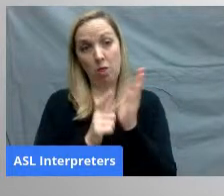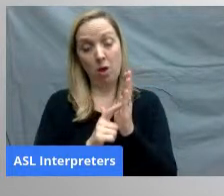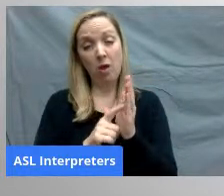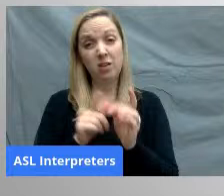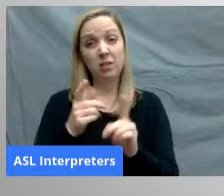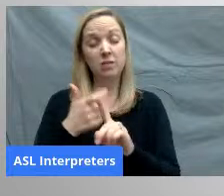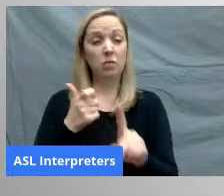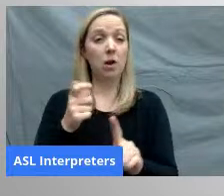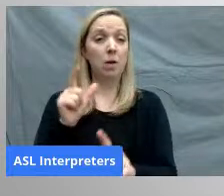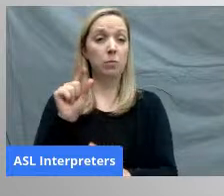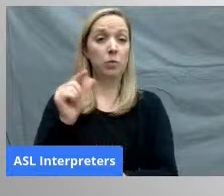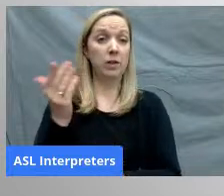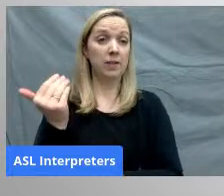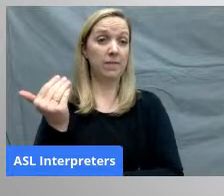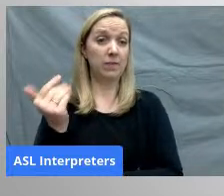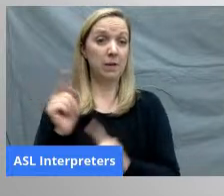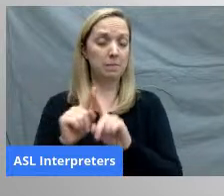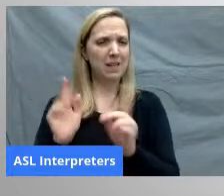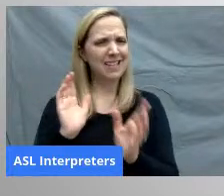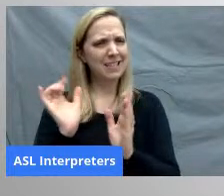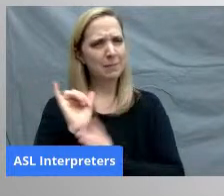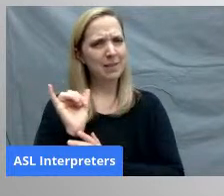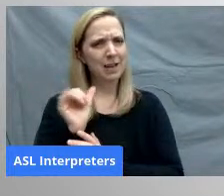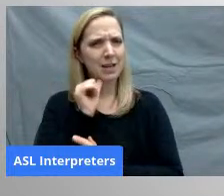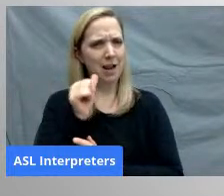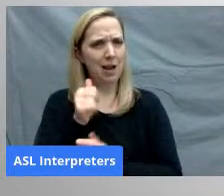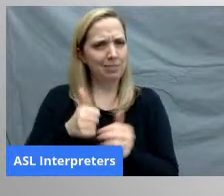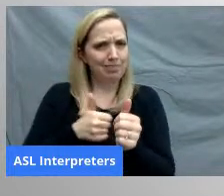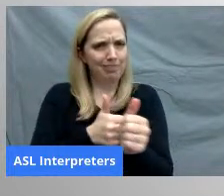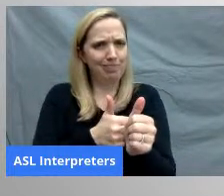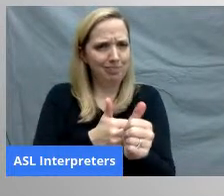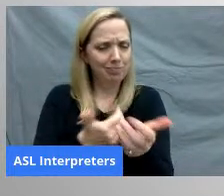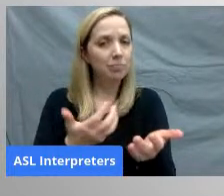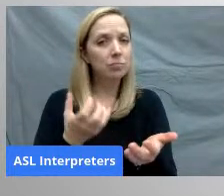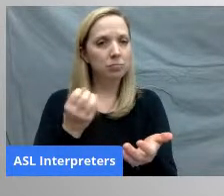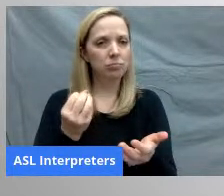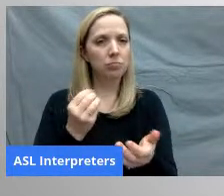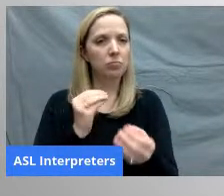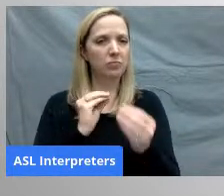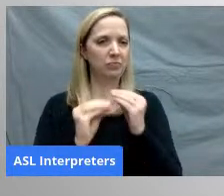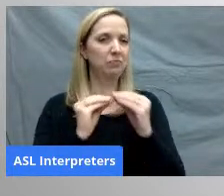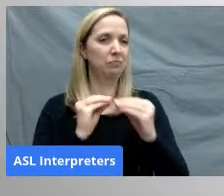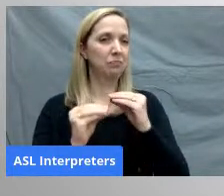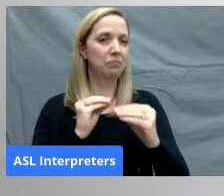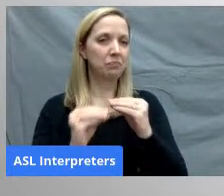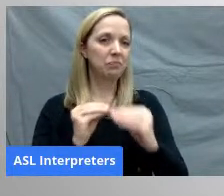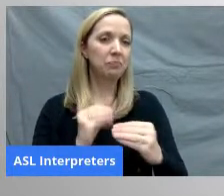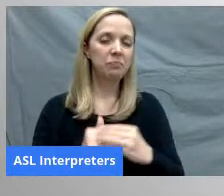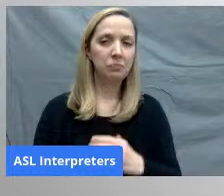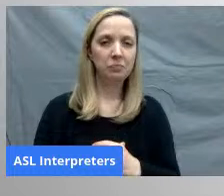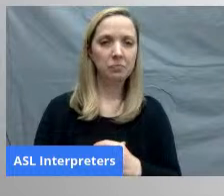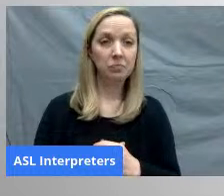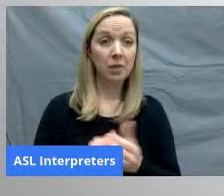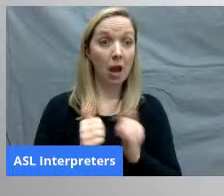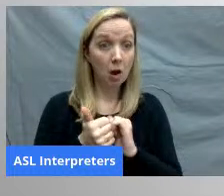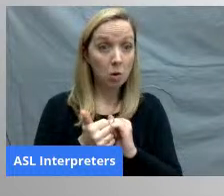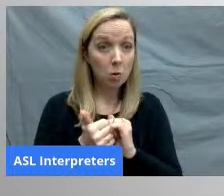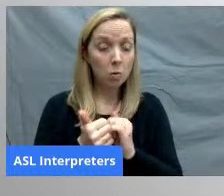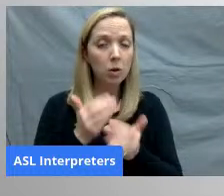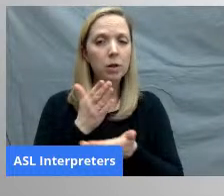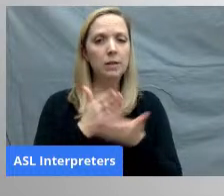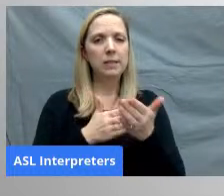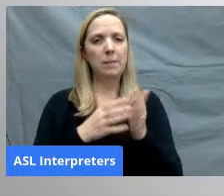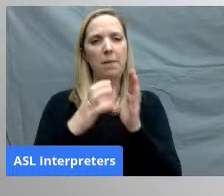2015 policy, but it seemed to be a little bit out of date. So we tried to fix it by deleting some of